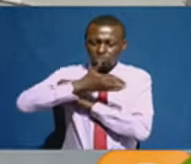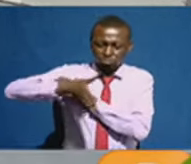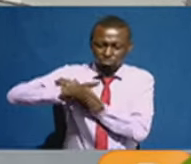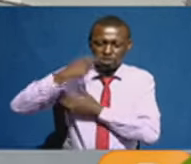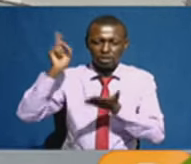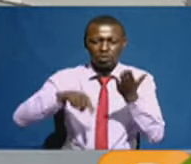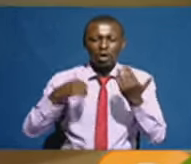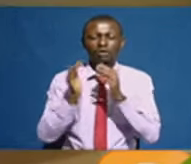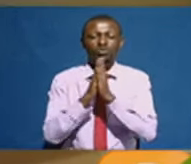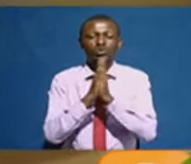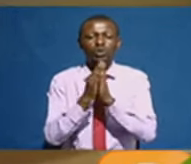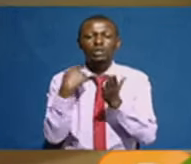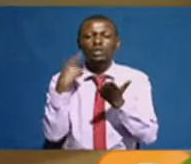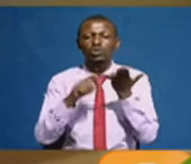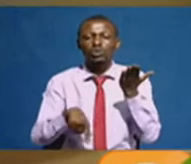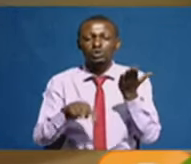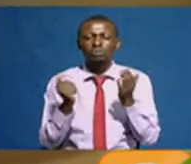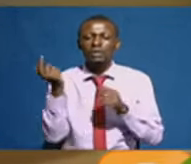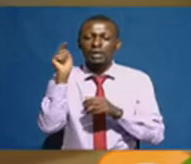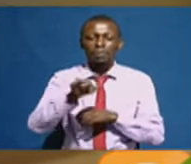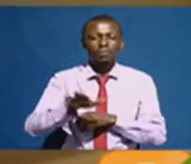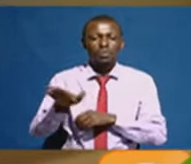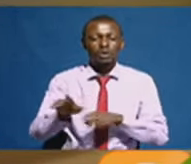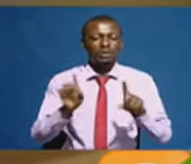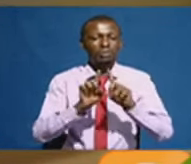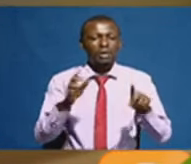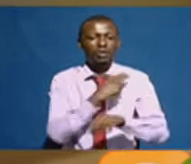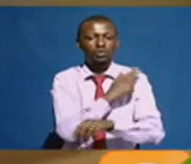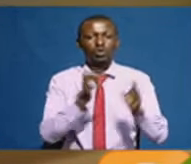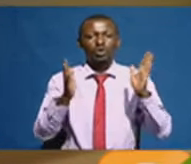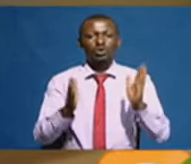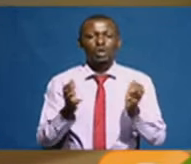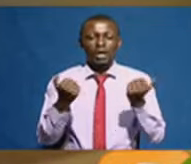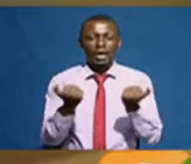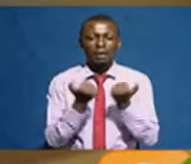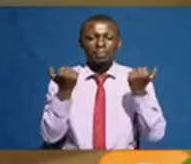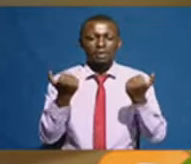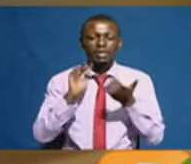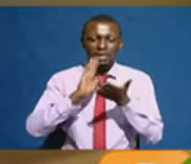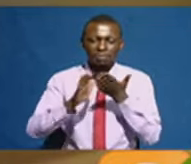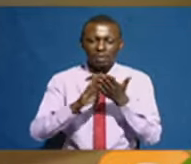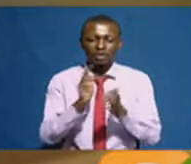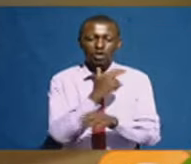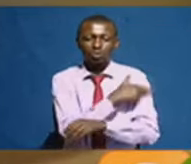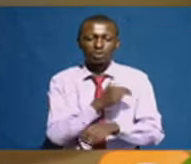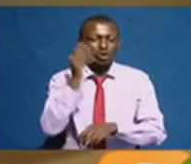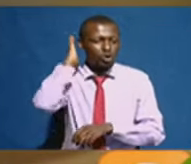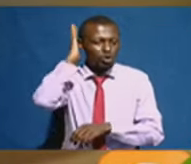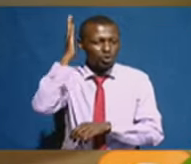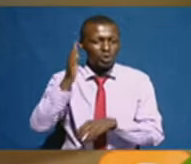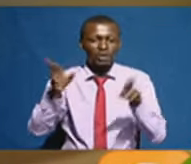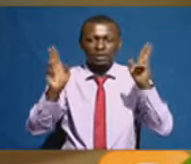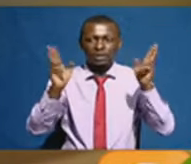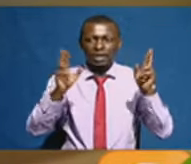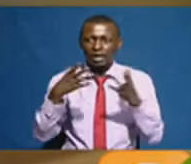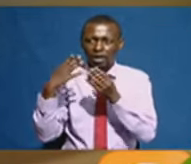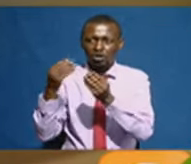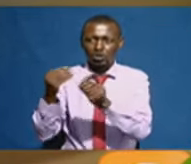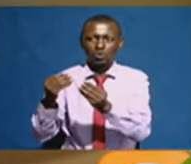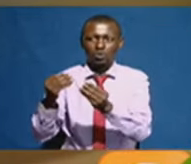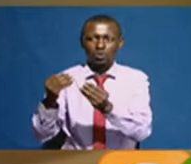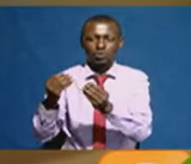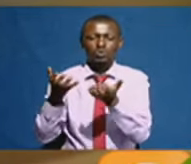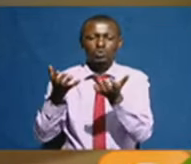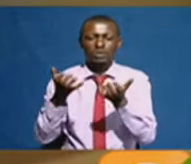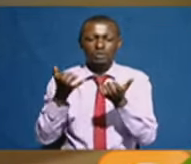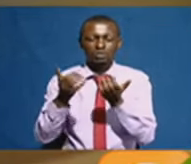story, unasema, ah, nitakuja asubuhi. But if you call a doctor in the middle of the night, tell them there's an emergency in the hospital, atavaa viatu, atavaa nguo, atatoka, ataenda. So I think we need to start taking these